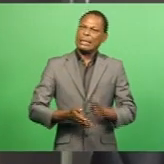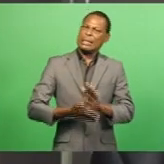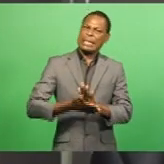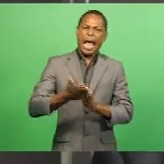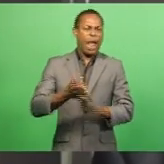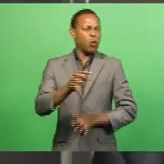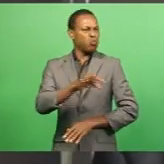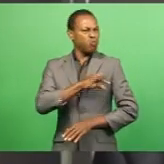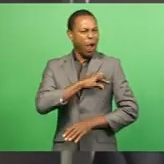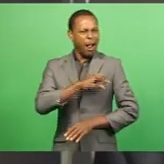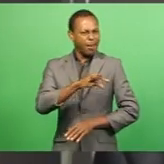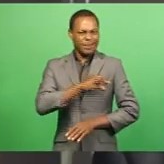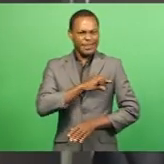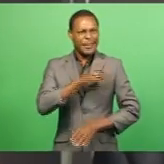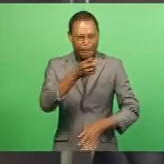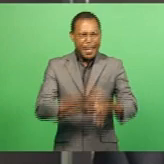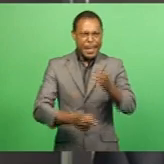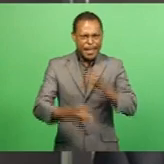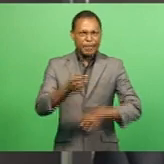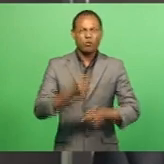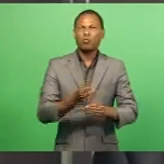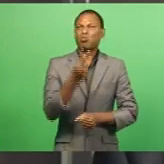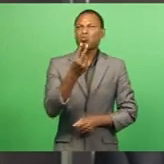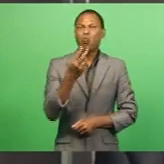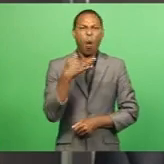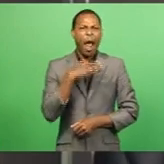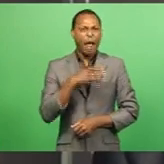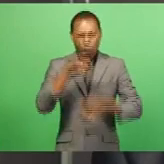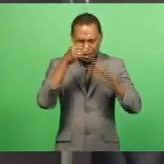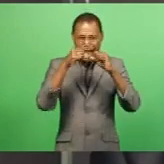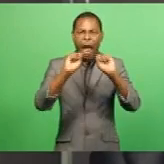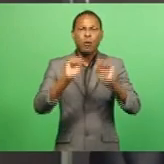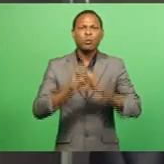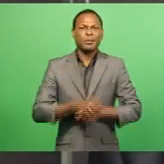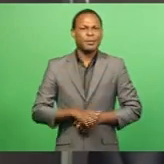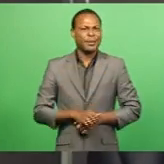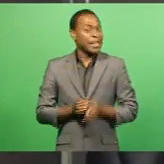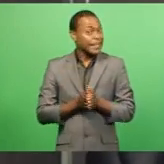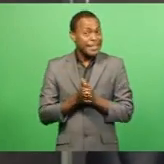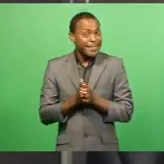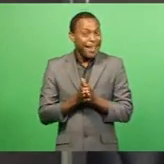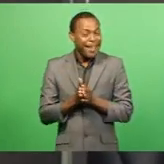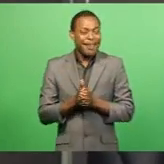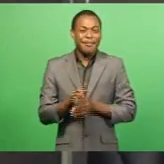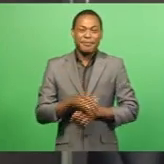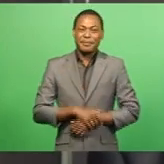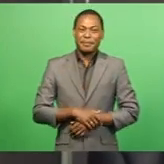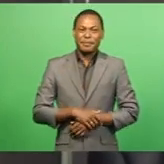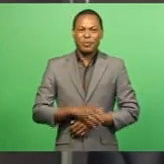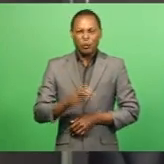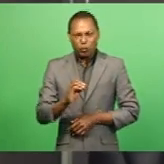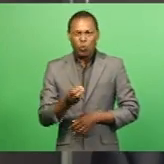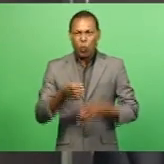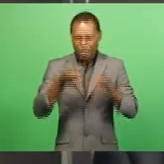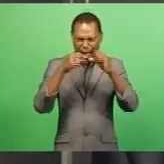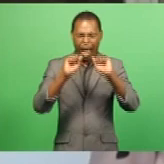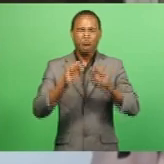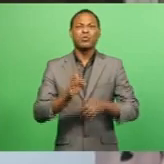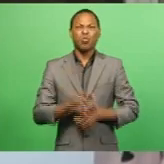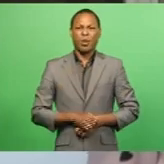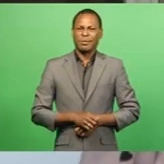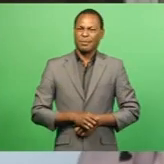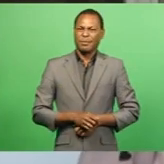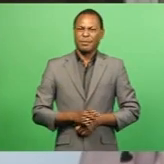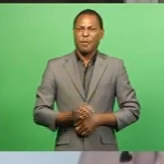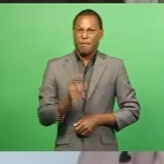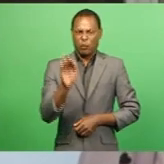milk daily from 200 cows is desirable. Haifa calves are the investment for the future.